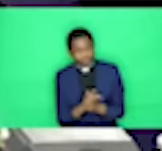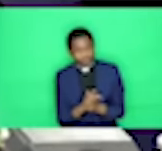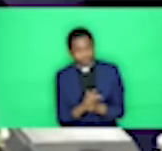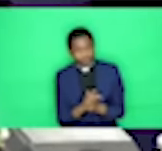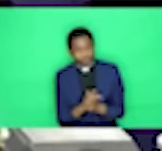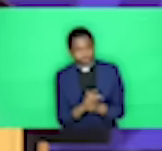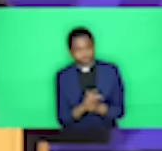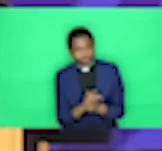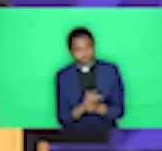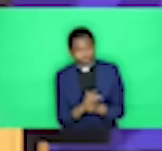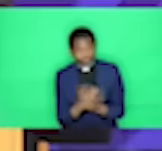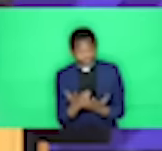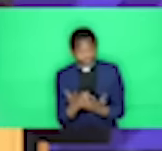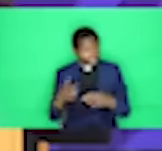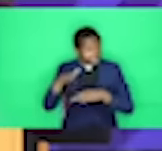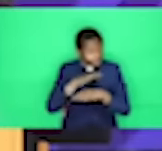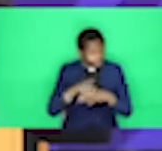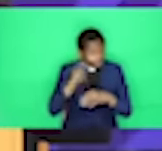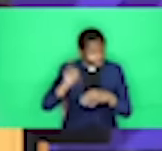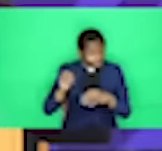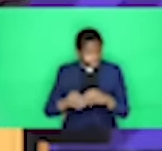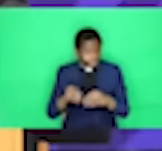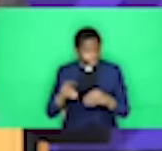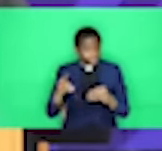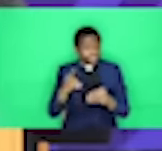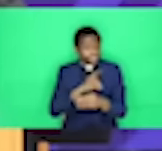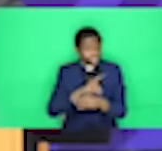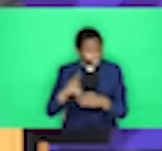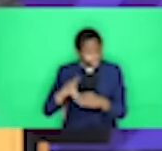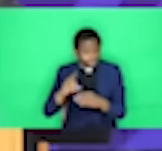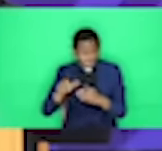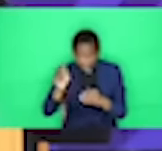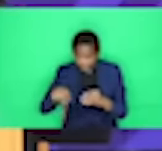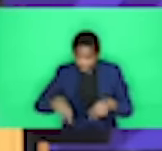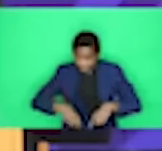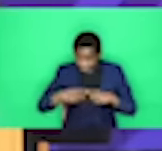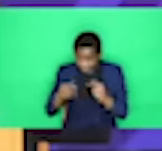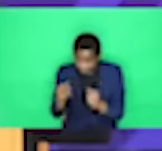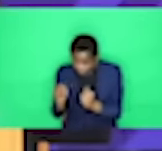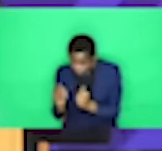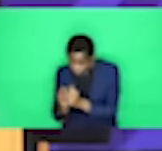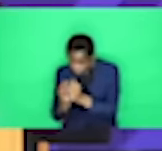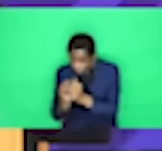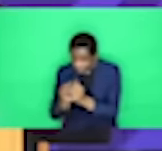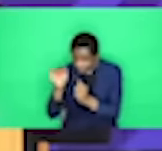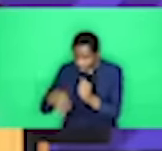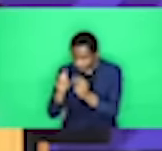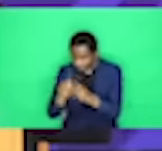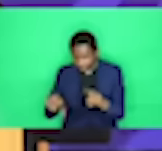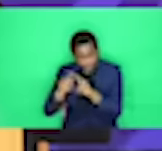Above all, we need the discipline of living by these values, and we must be